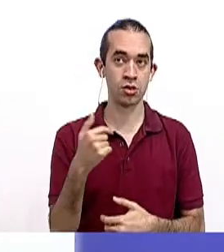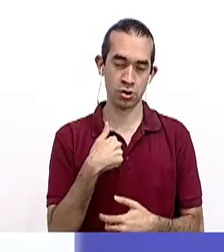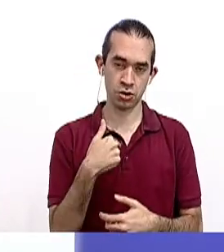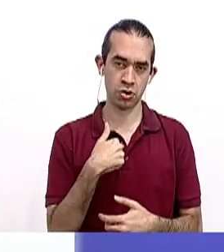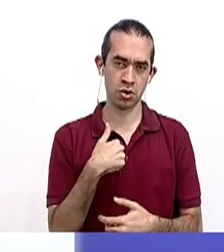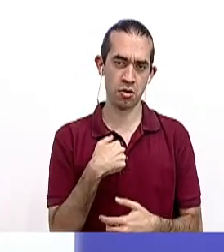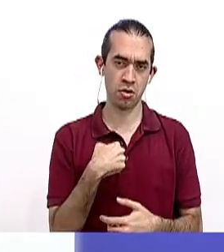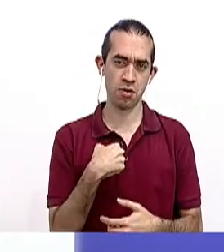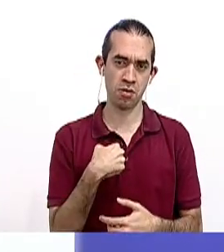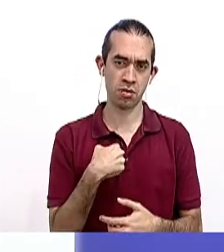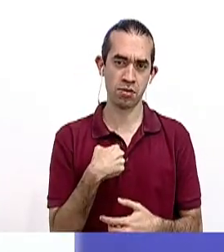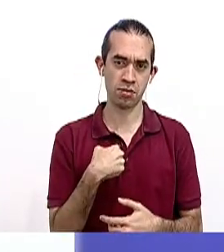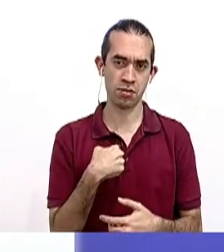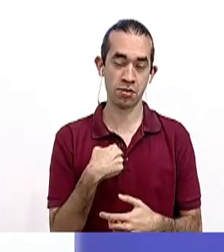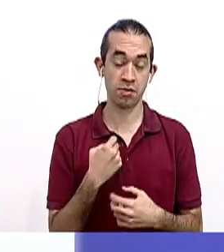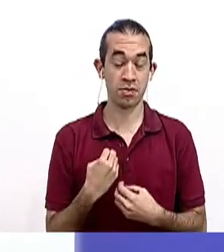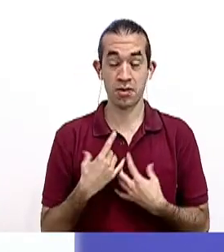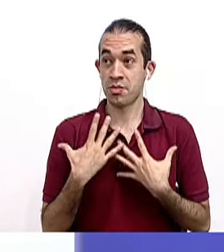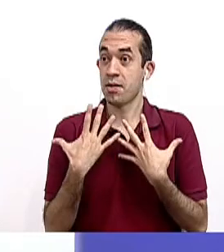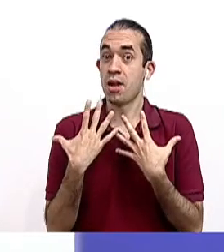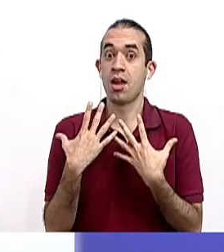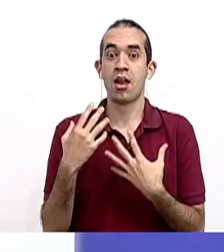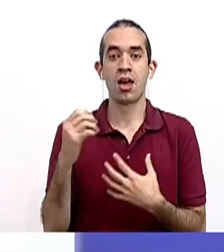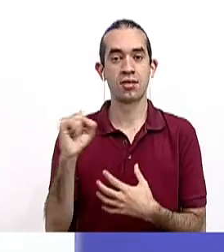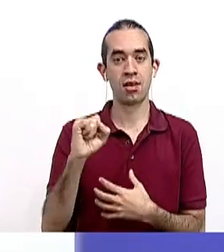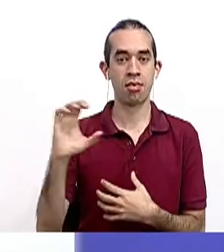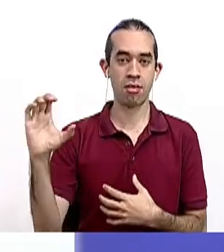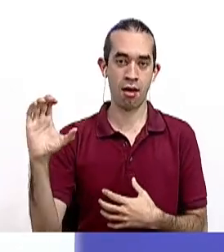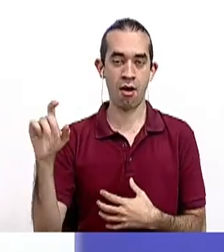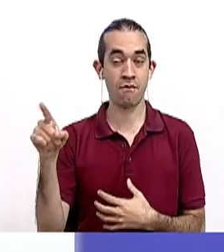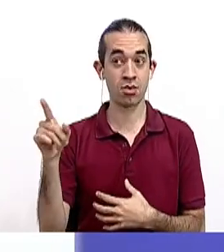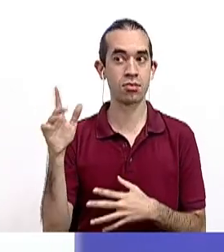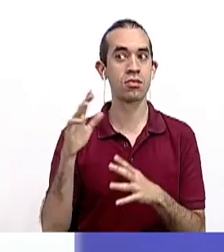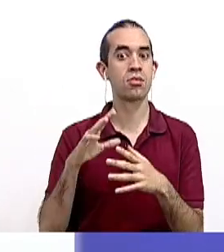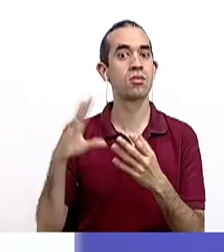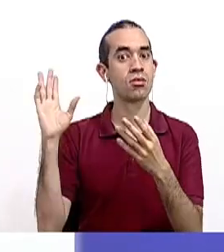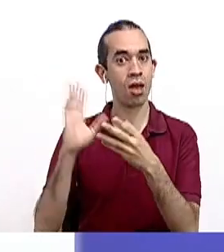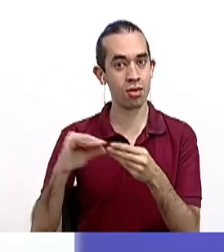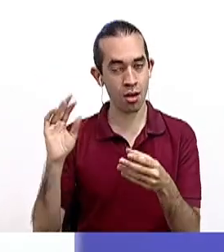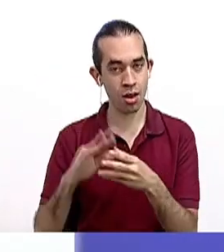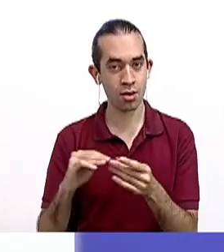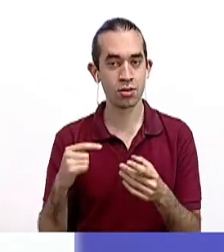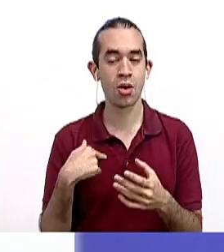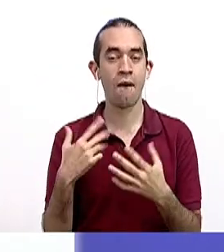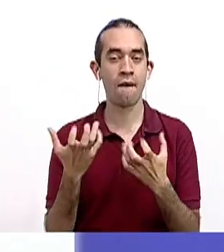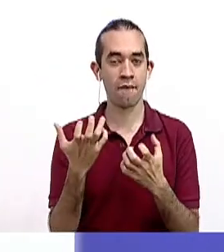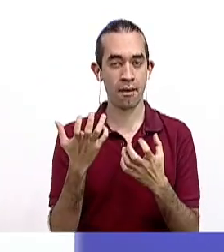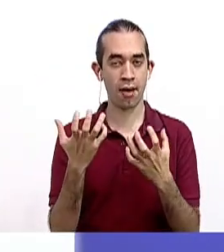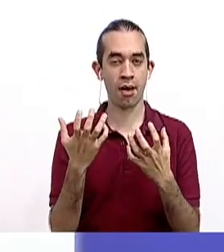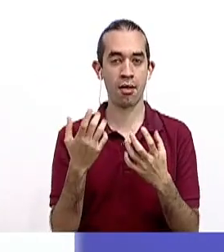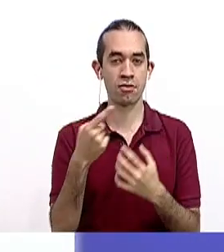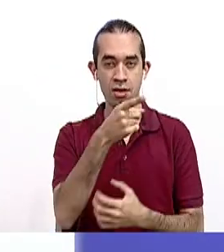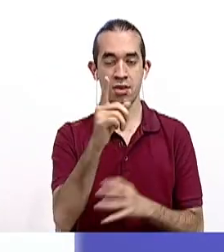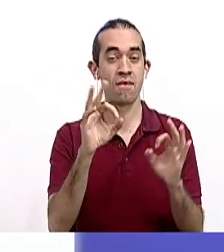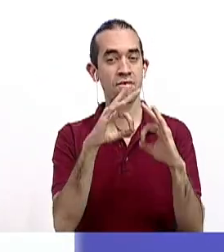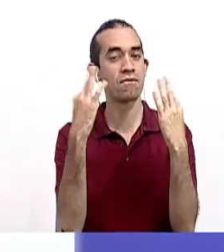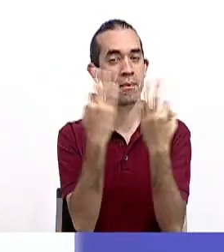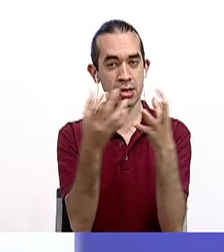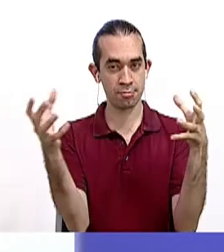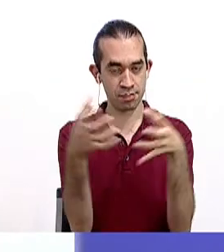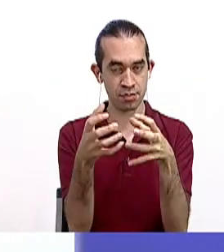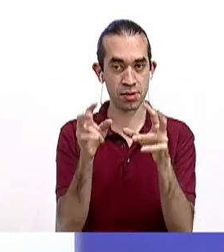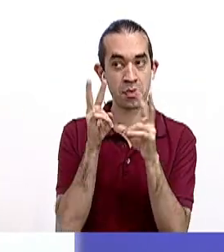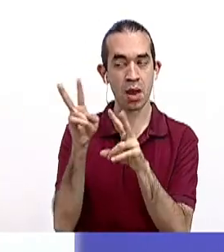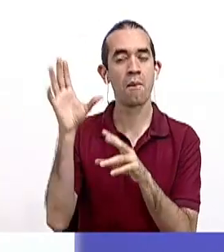actually get very inspired about Sandra Kaufman's story. And I want you to go and get in family and look